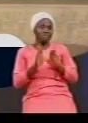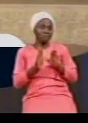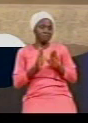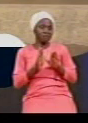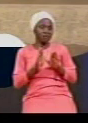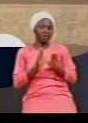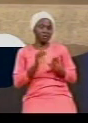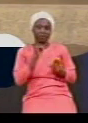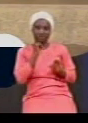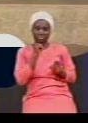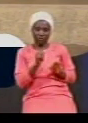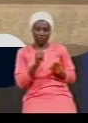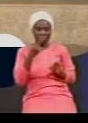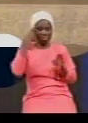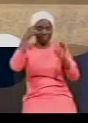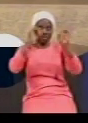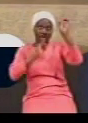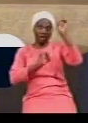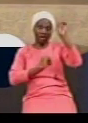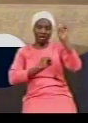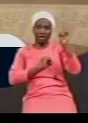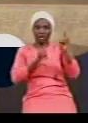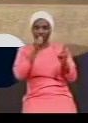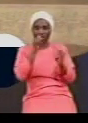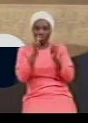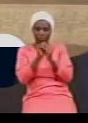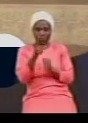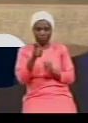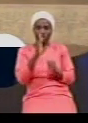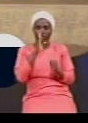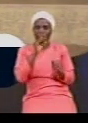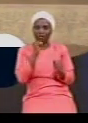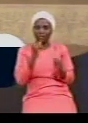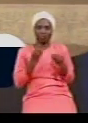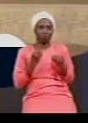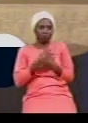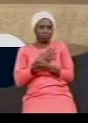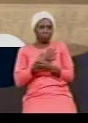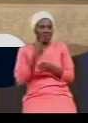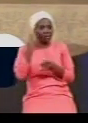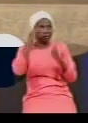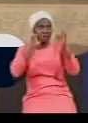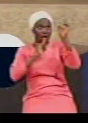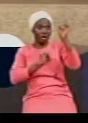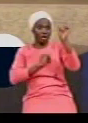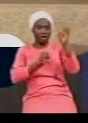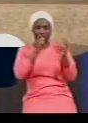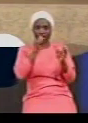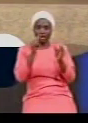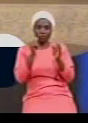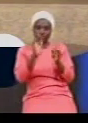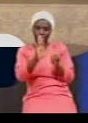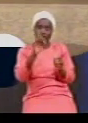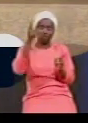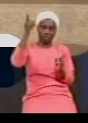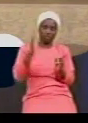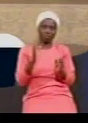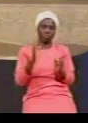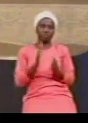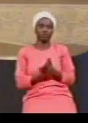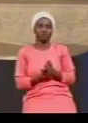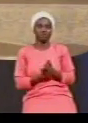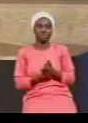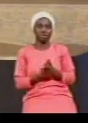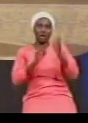I am with thee. Be not dismayed, for I am thy God. I